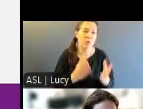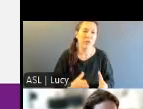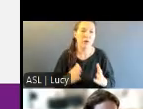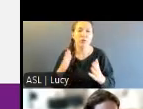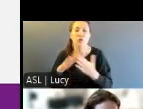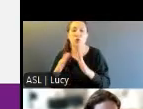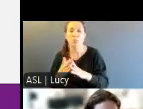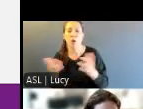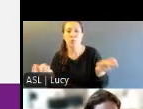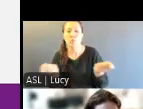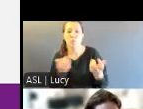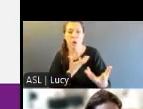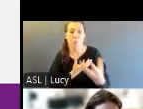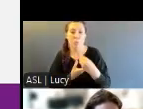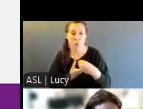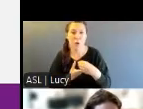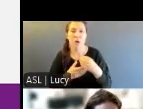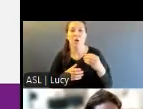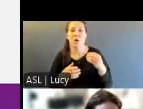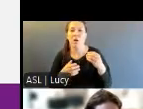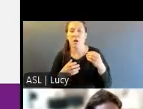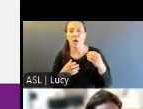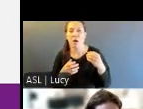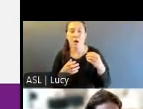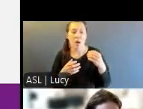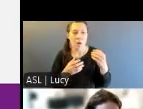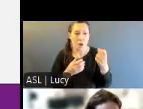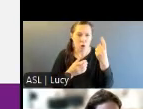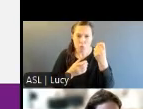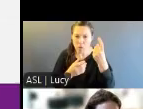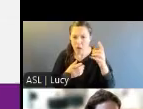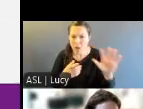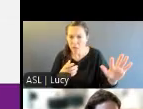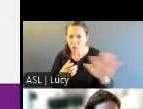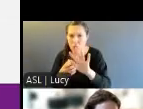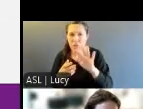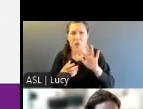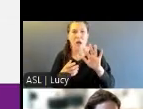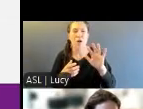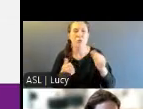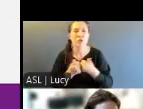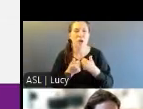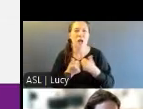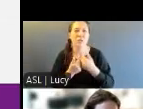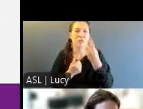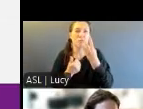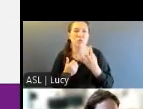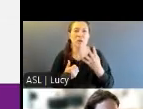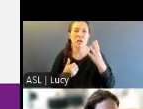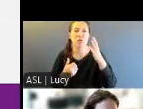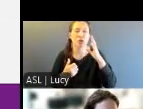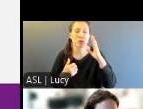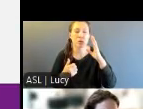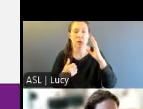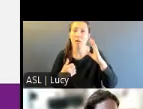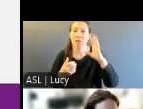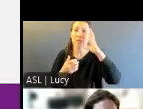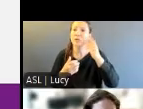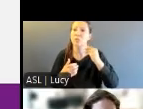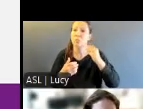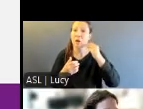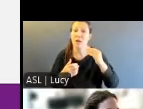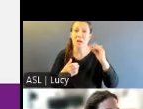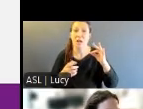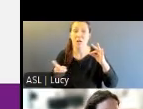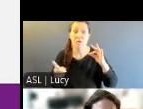of understanding some challenges that this immigrants community face when seeking support for their families. Thank you, Michelle and